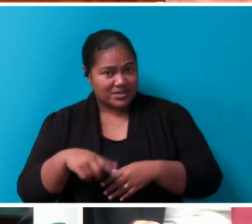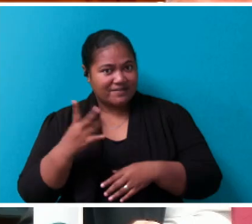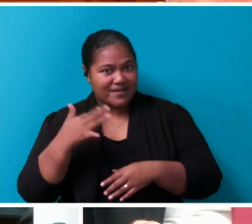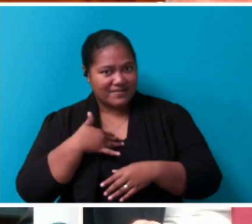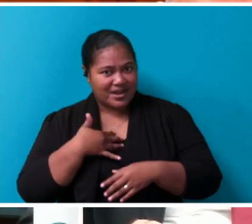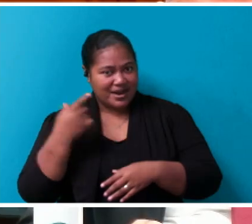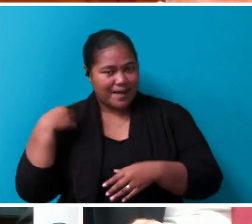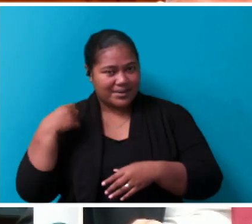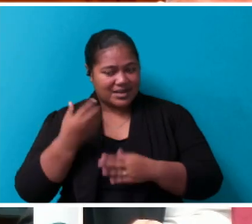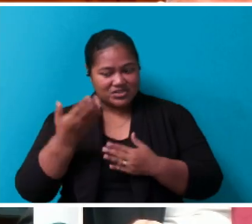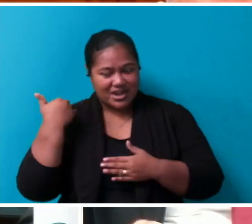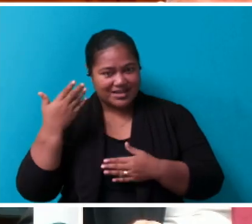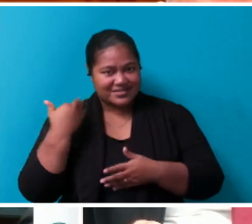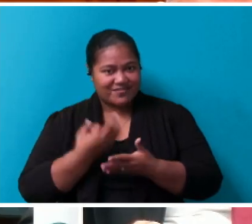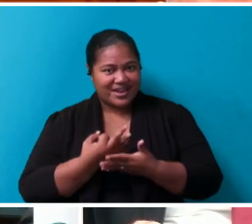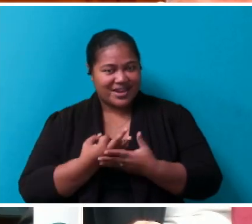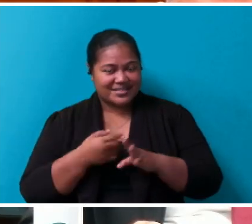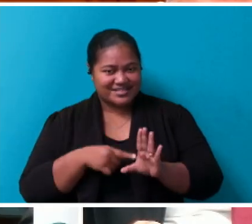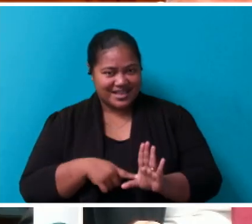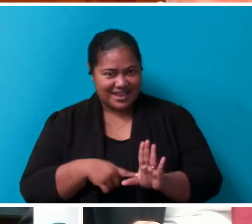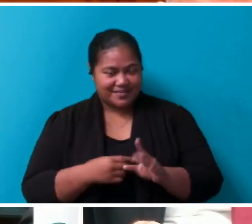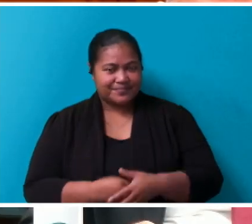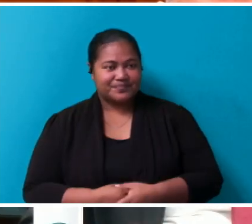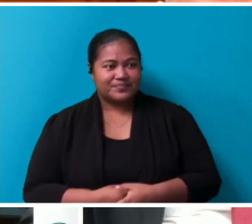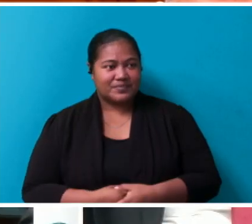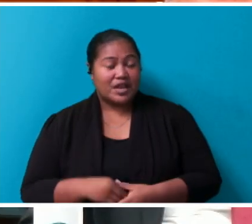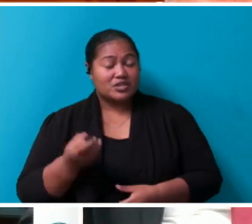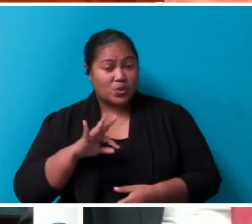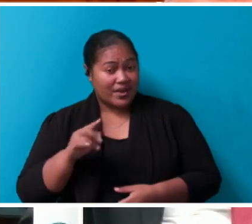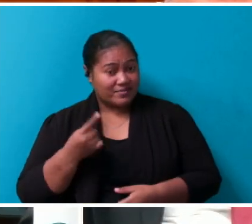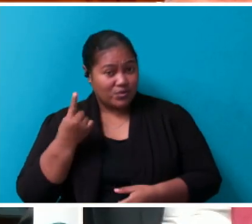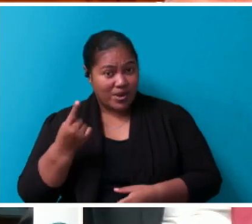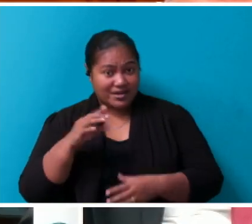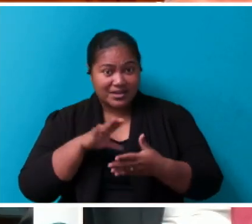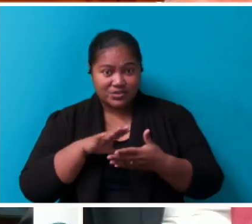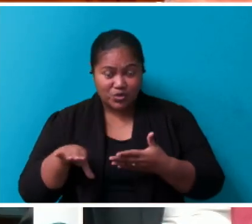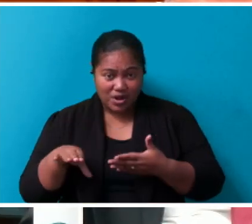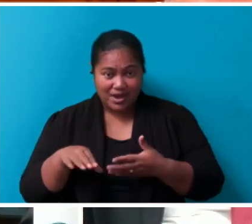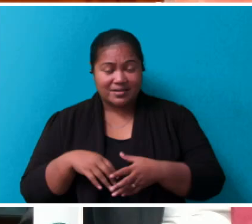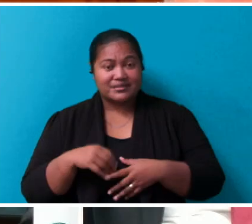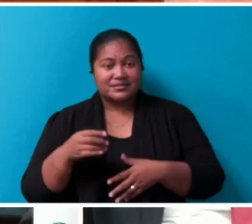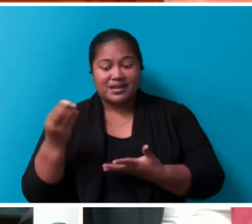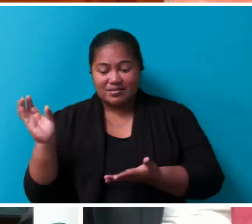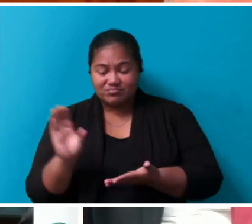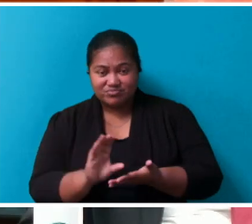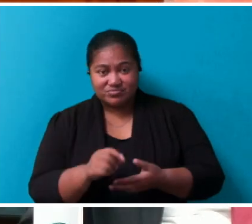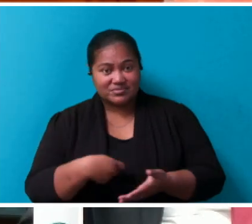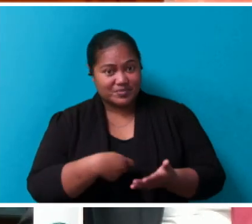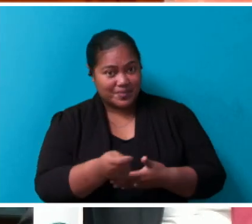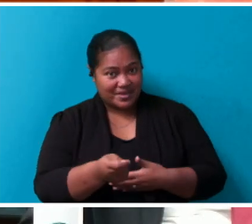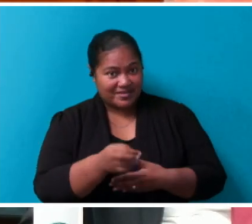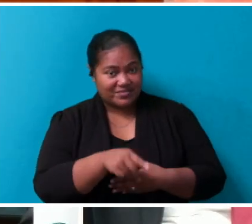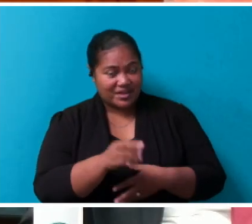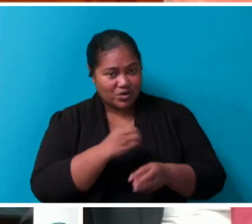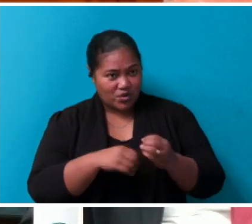the last financial year. For every $1 spent in funding that office, Honourable Madam Deputy Speaker,